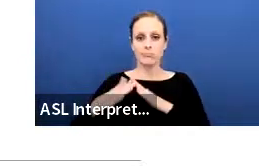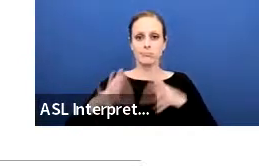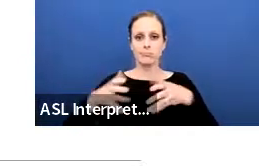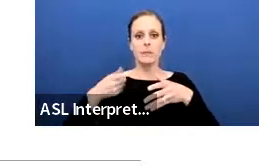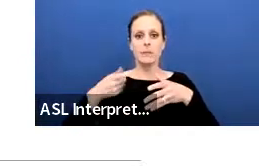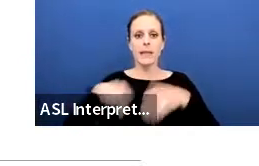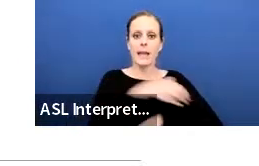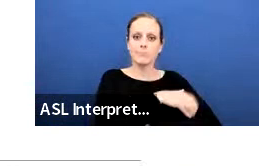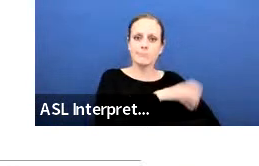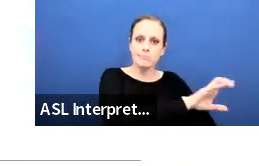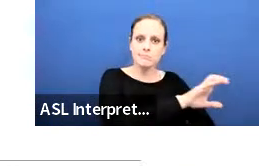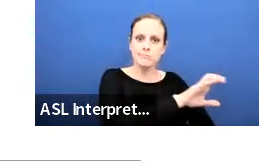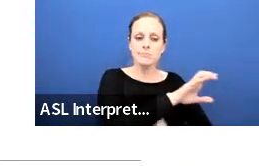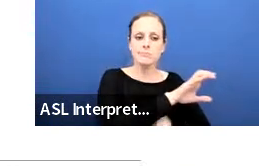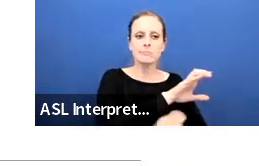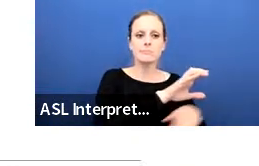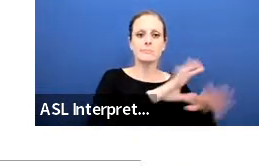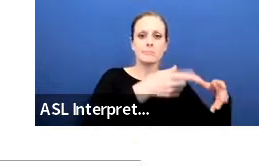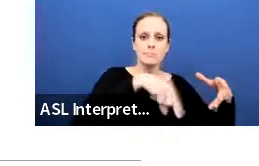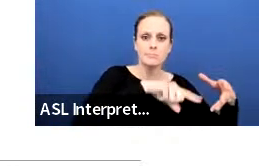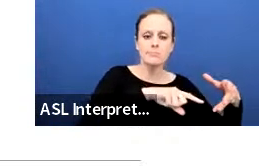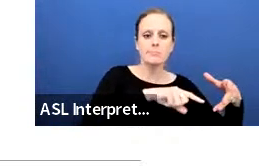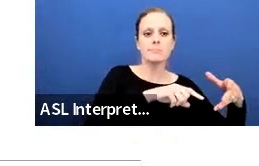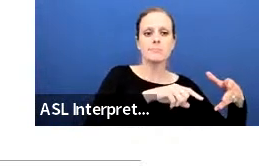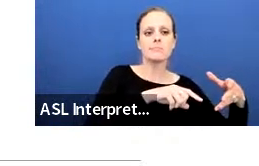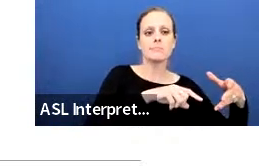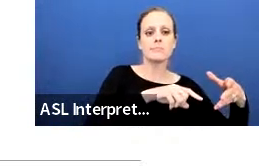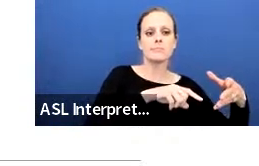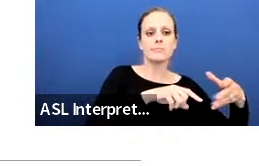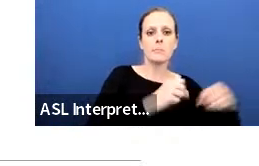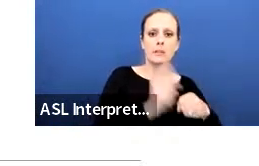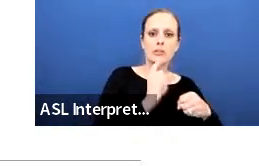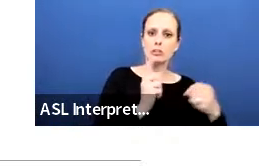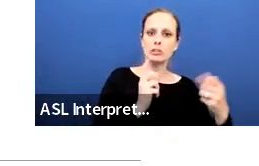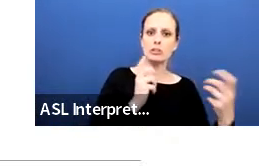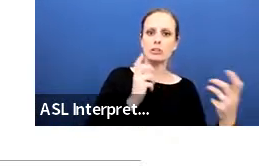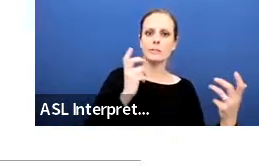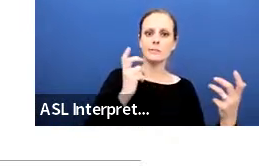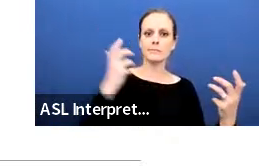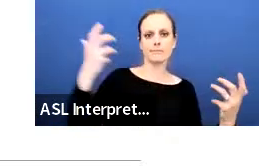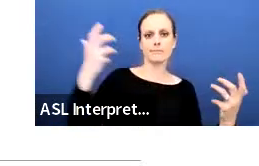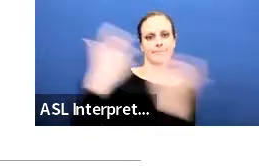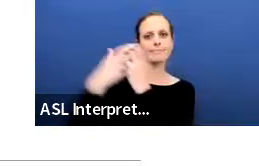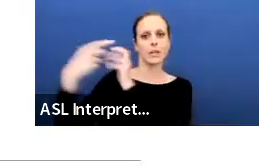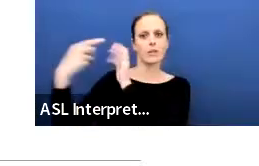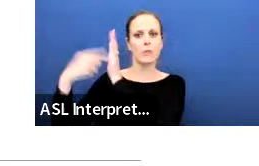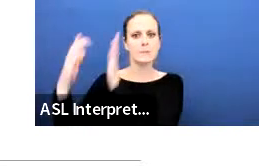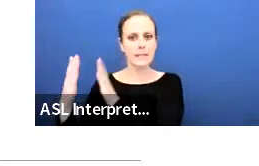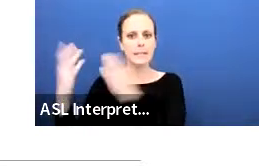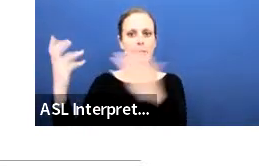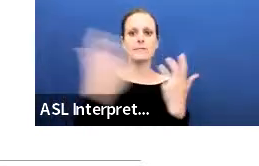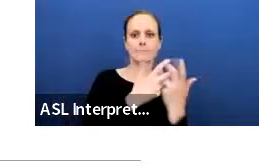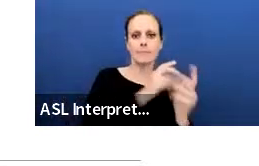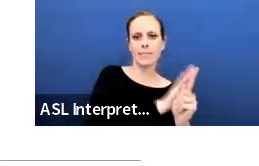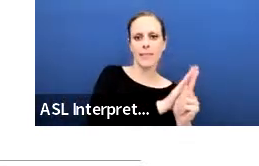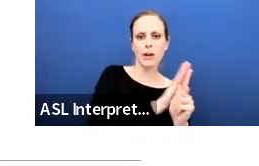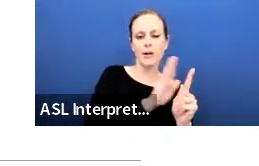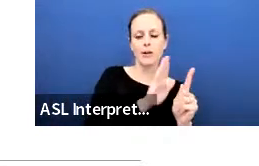properly they probably represent their choices. Okay, next slide.